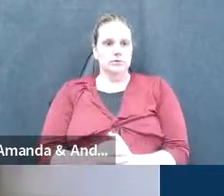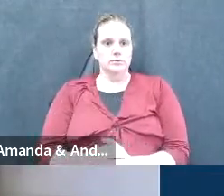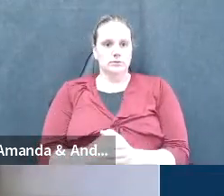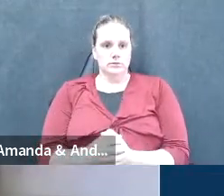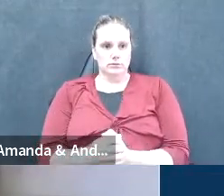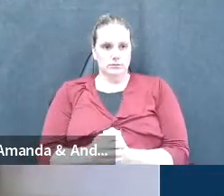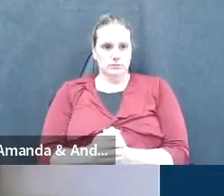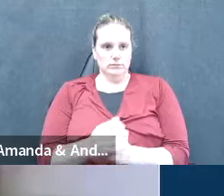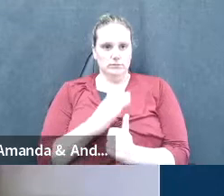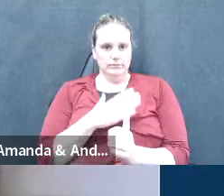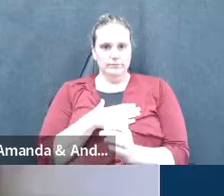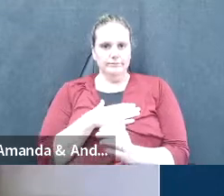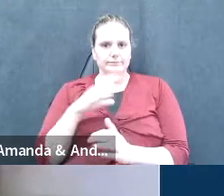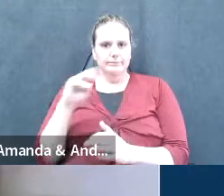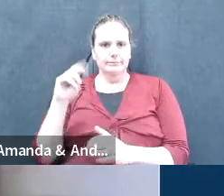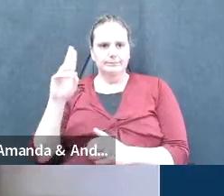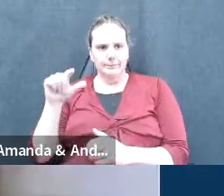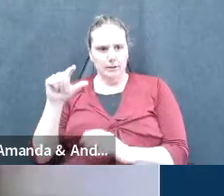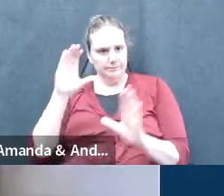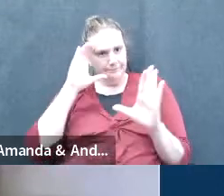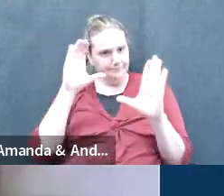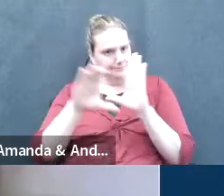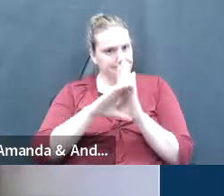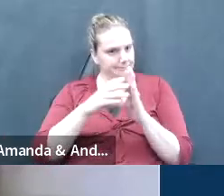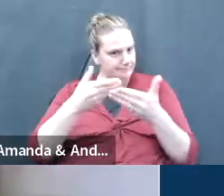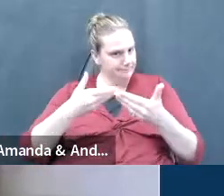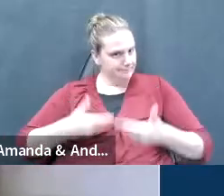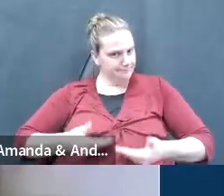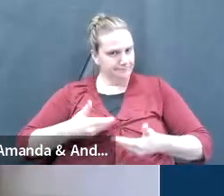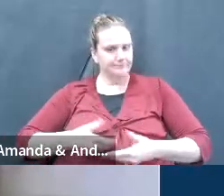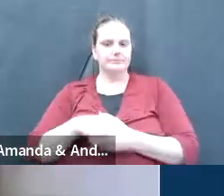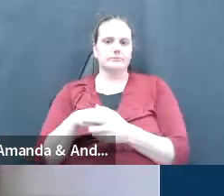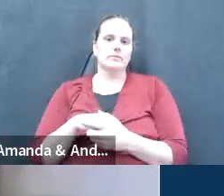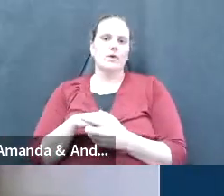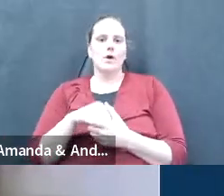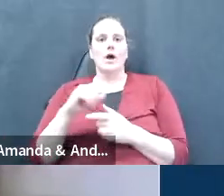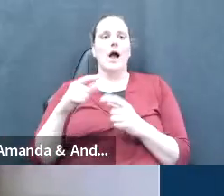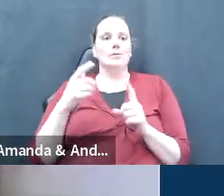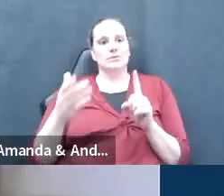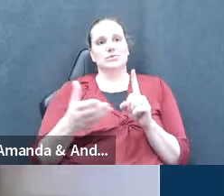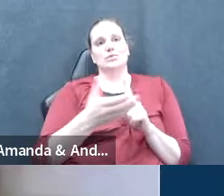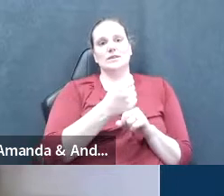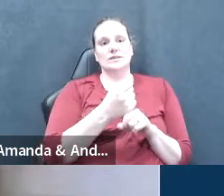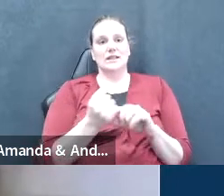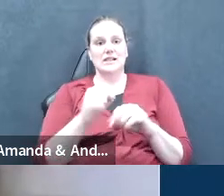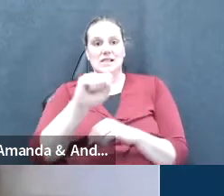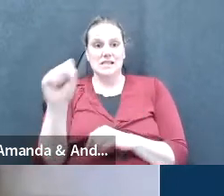it's my mugshot, just to introduce it, when I was arrested in Salem,